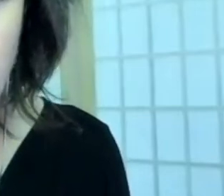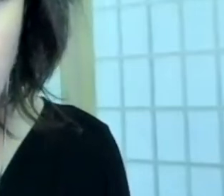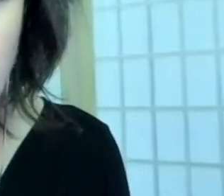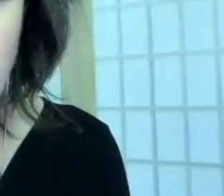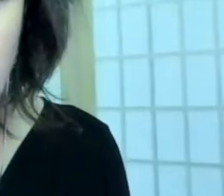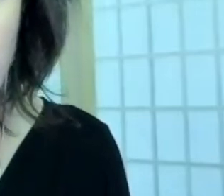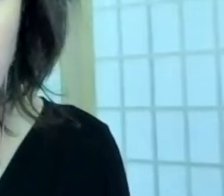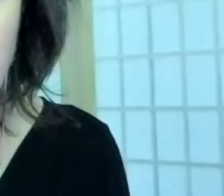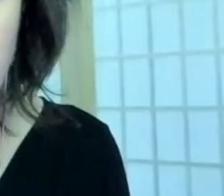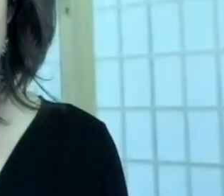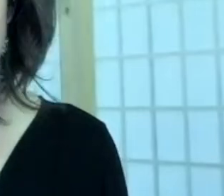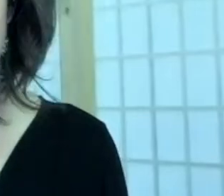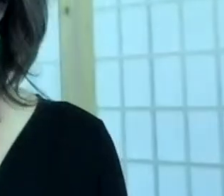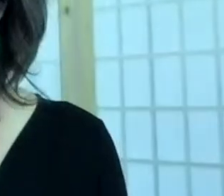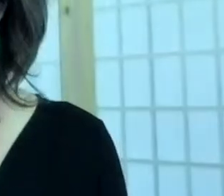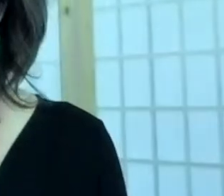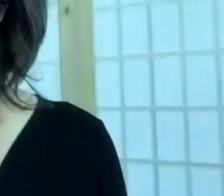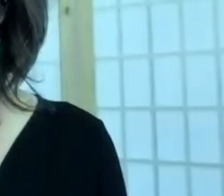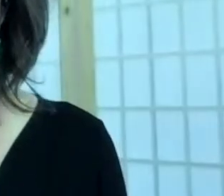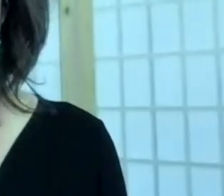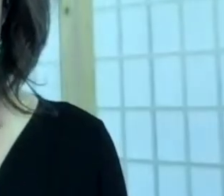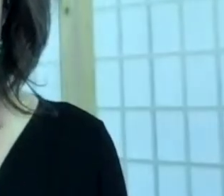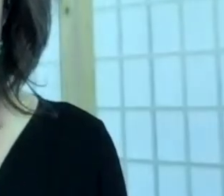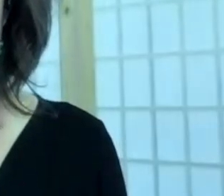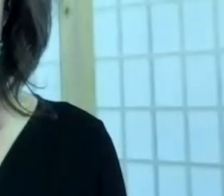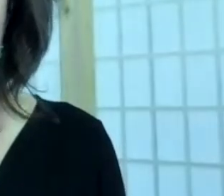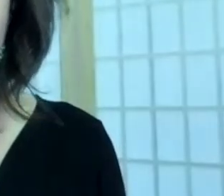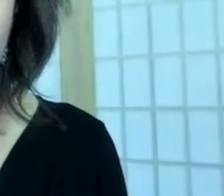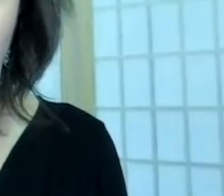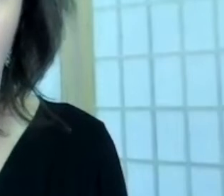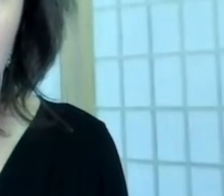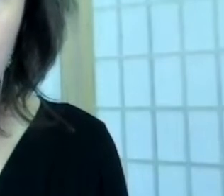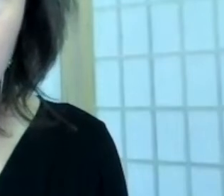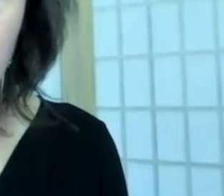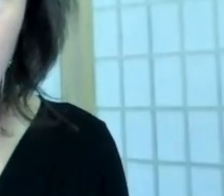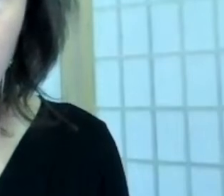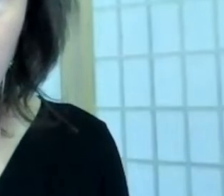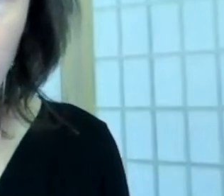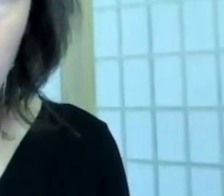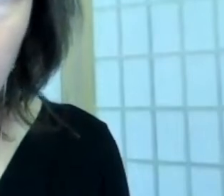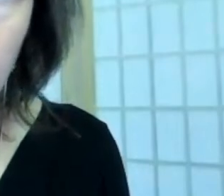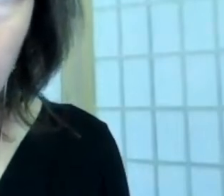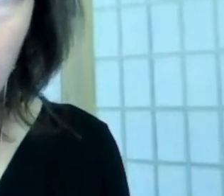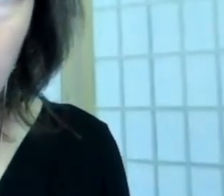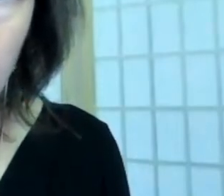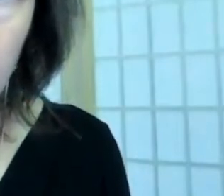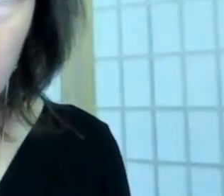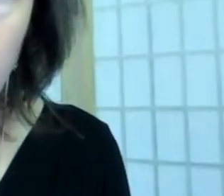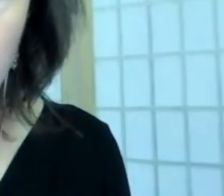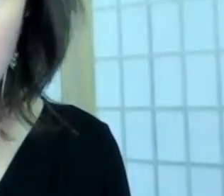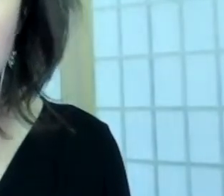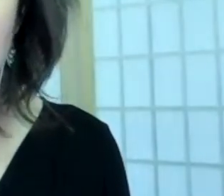my observations. And I think to start, it was a little bit difficult, I think, for people to get grounded in